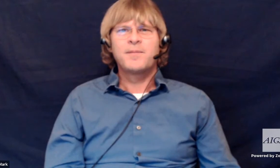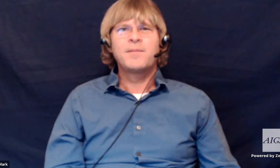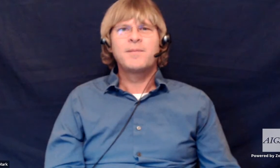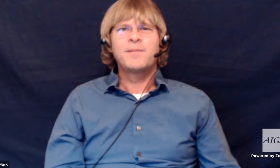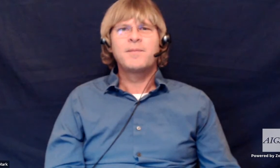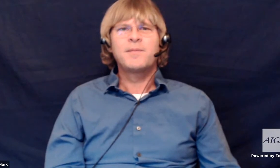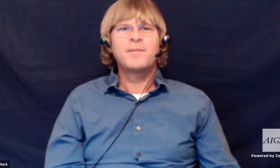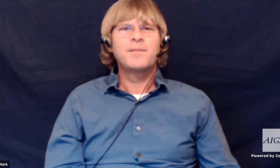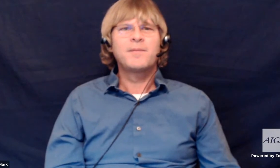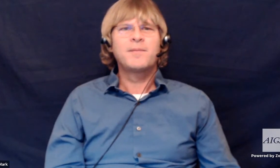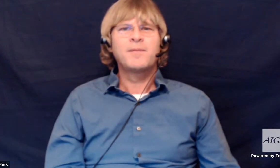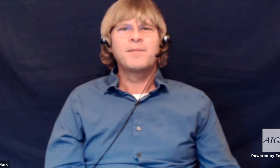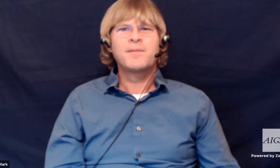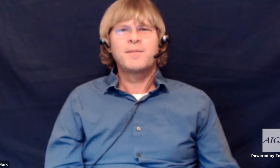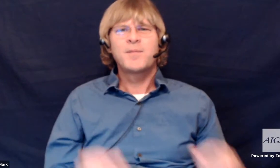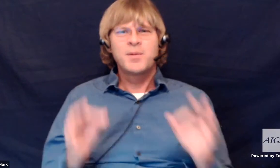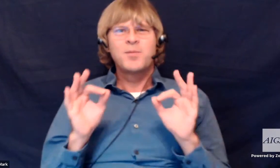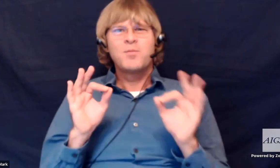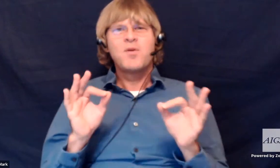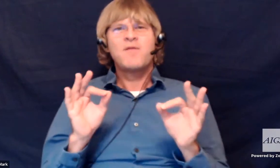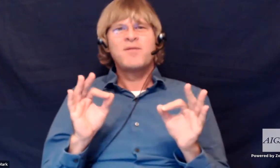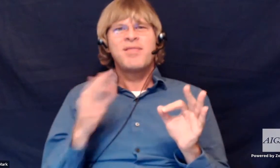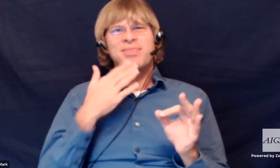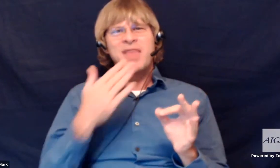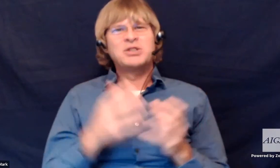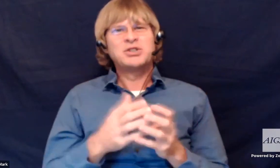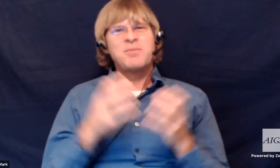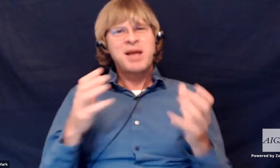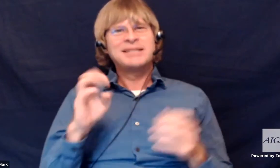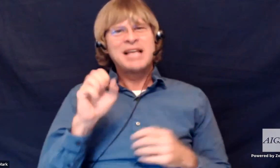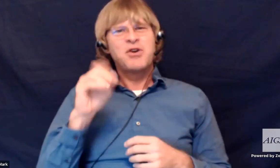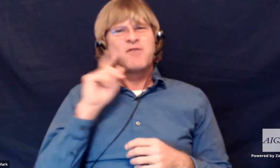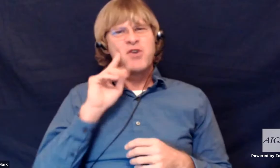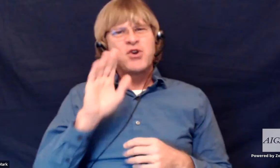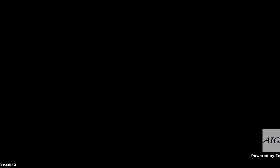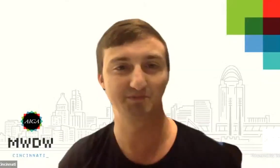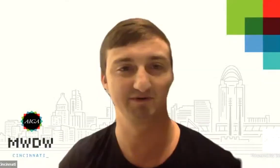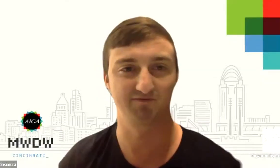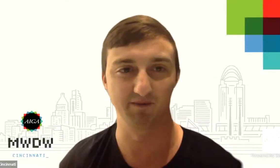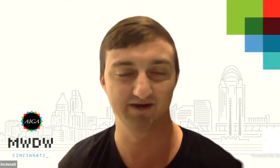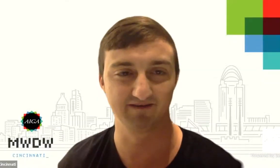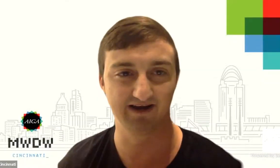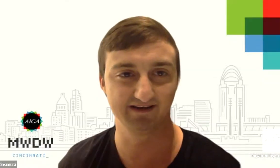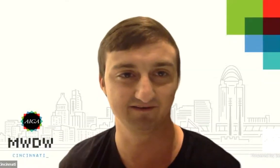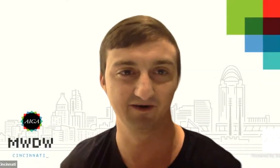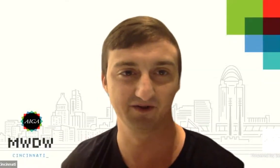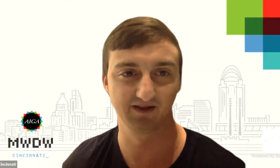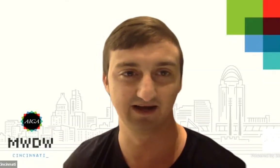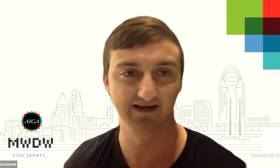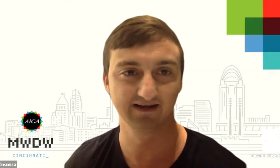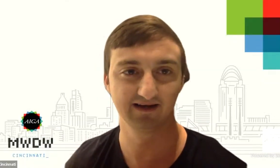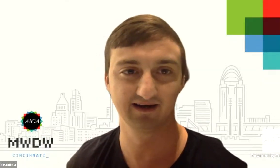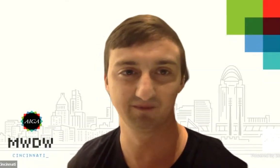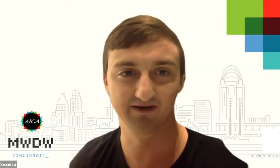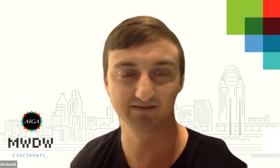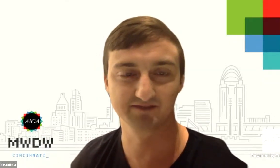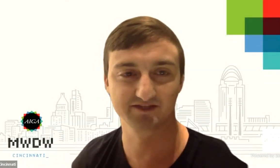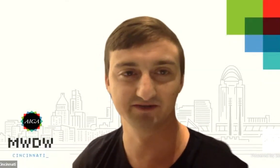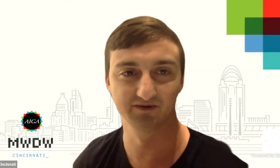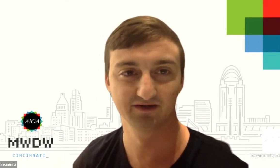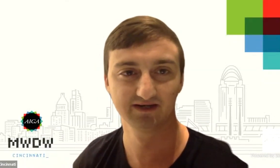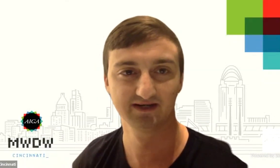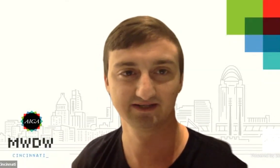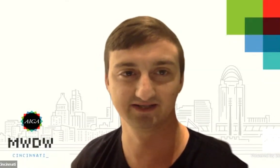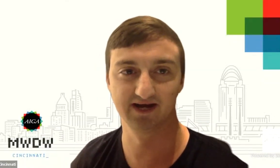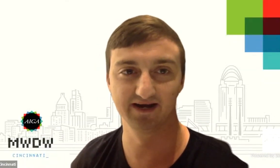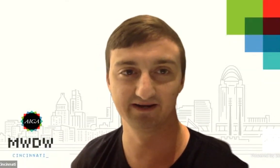Yes. Perfect. Thanks so much, Eso, for sharing. That was super informative. I definitely learned a lot when it comes